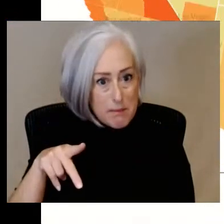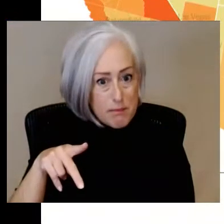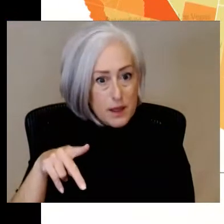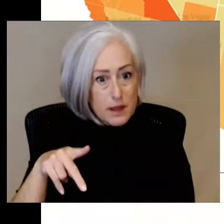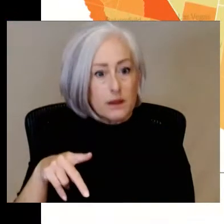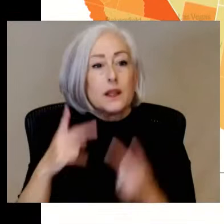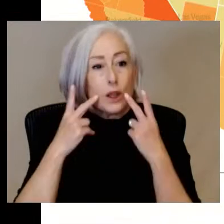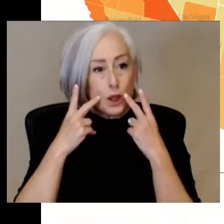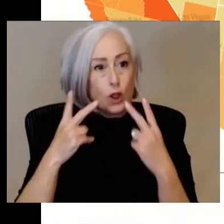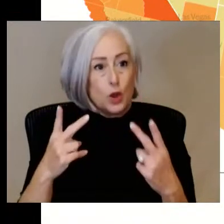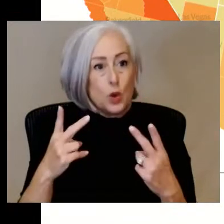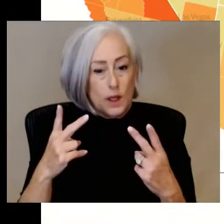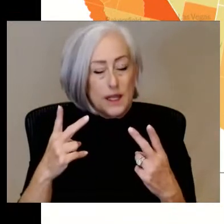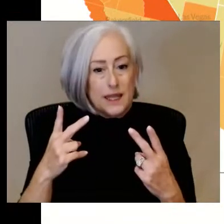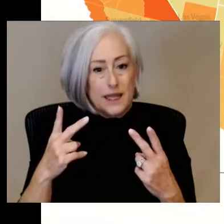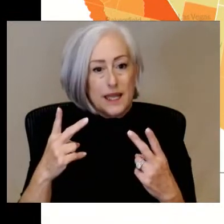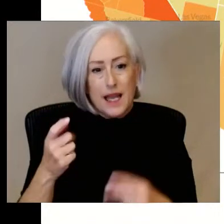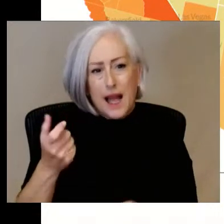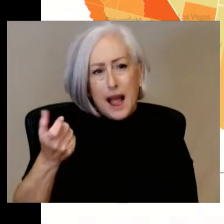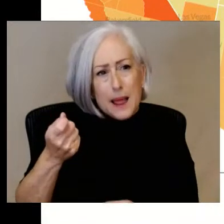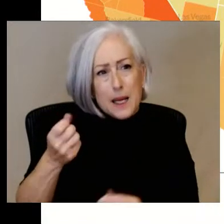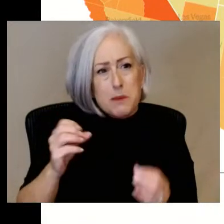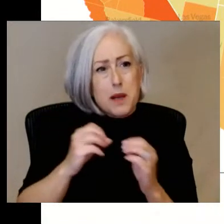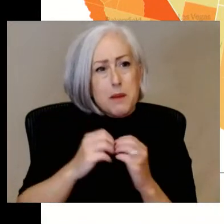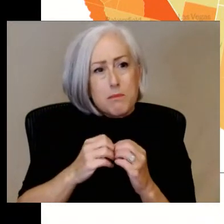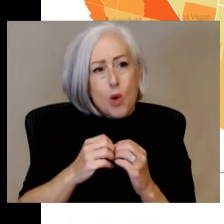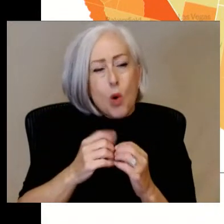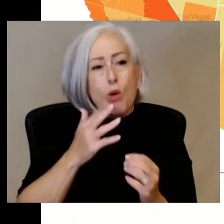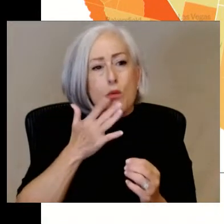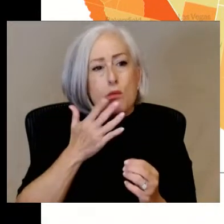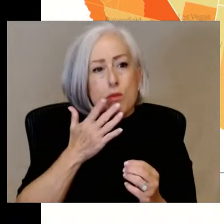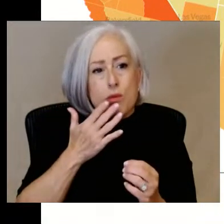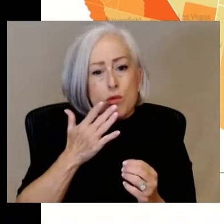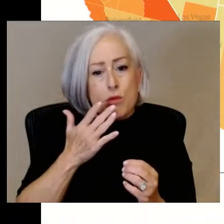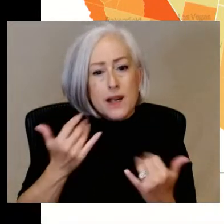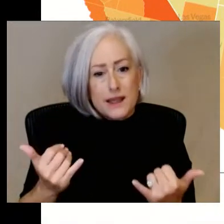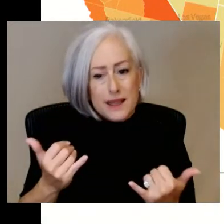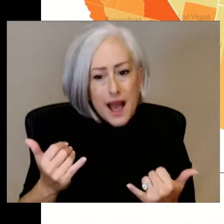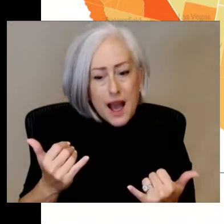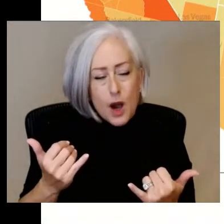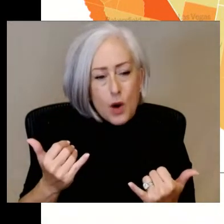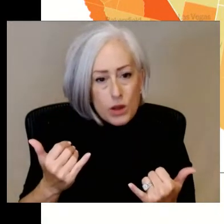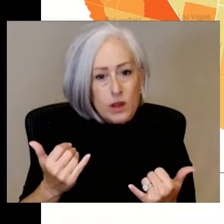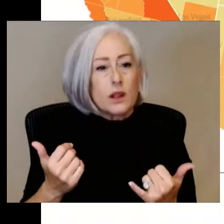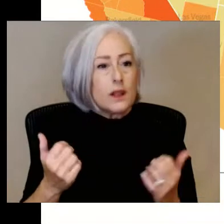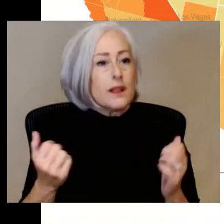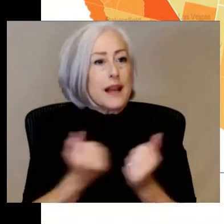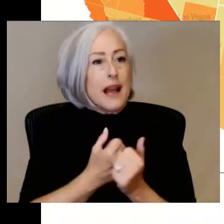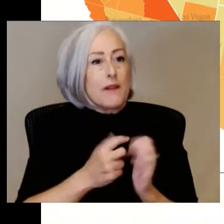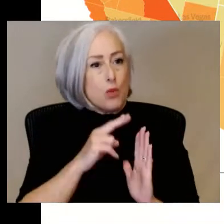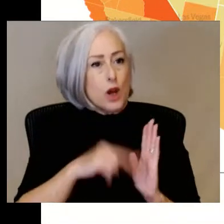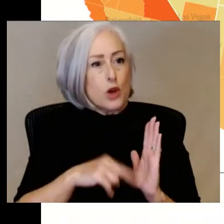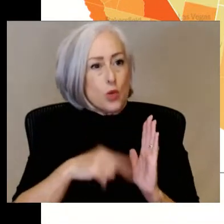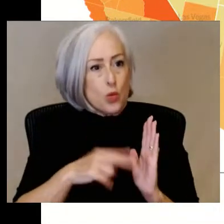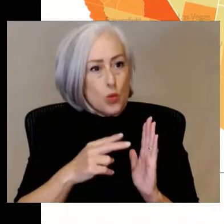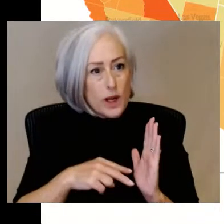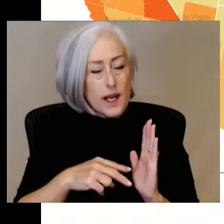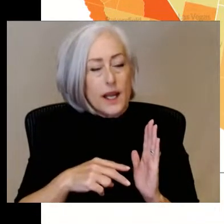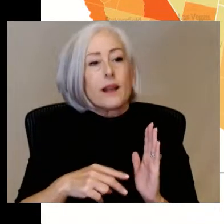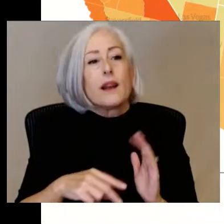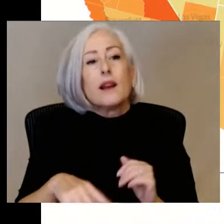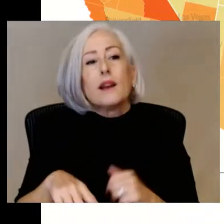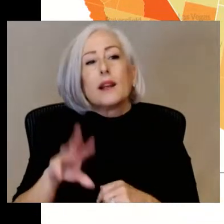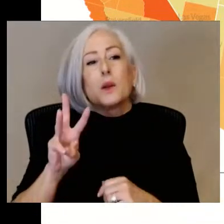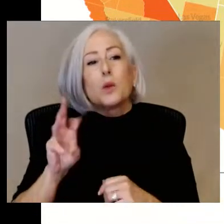been lighting up a little bit more. We've been talking about that for a few weeks, but we're all reading about the rapid rise in wastewater testing and in